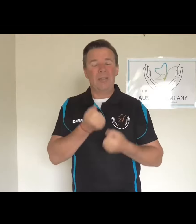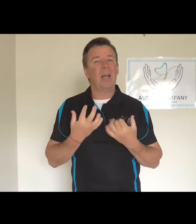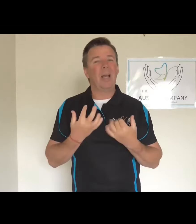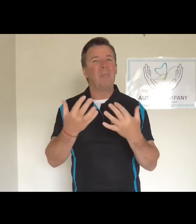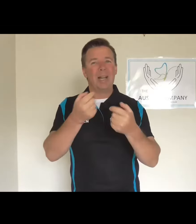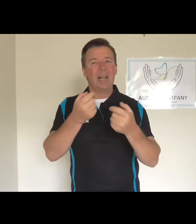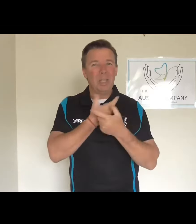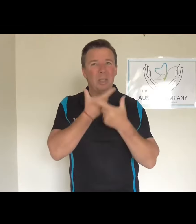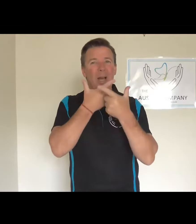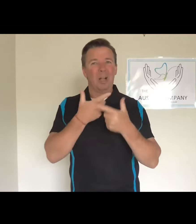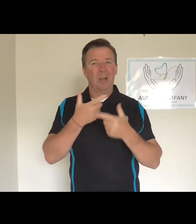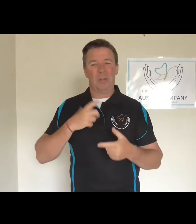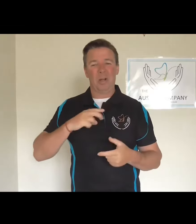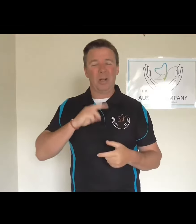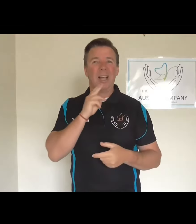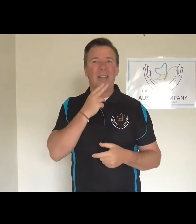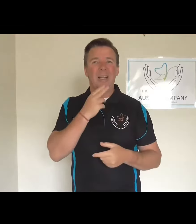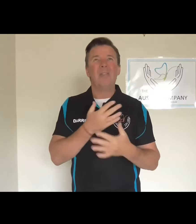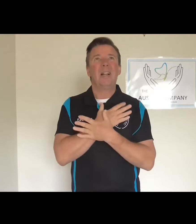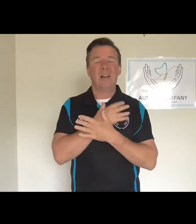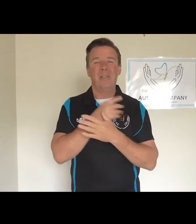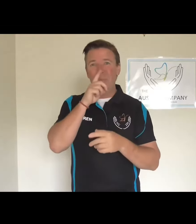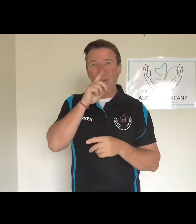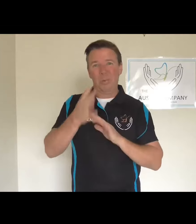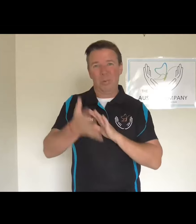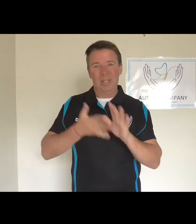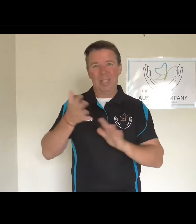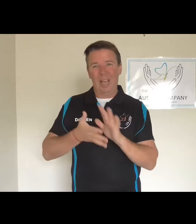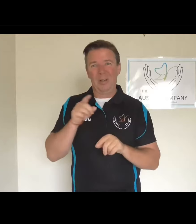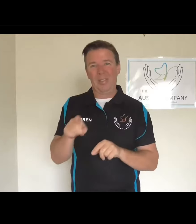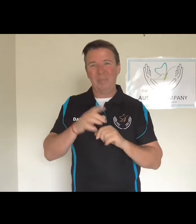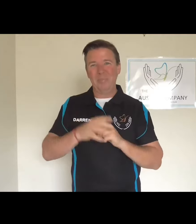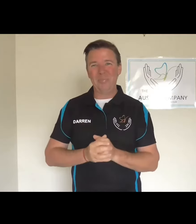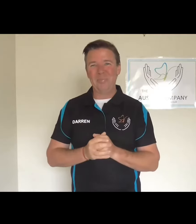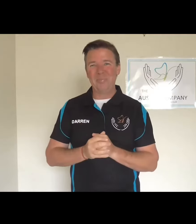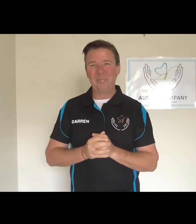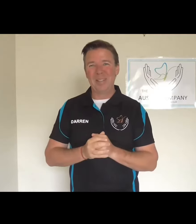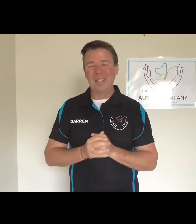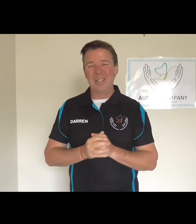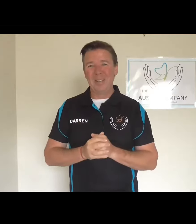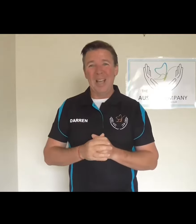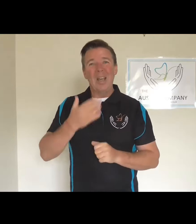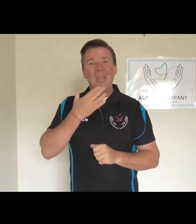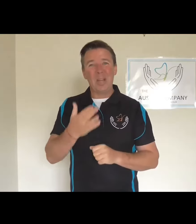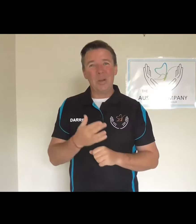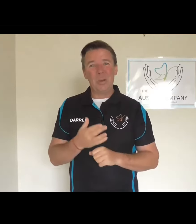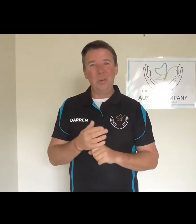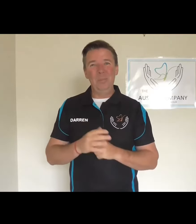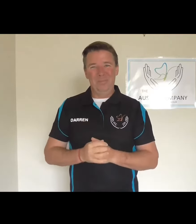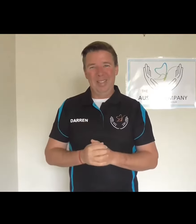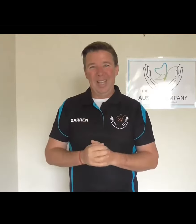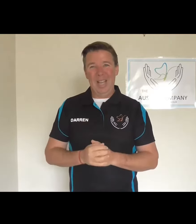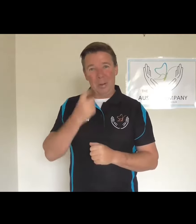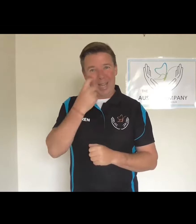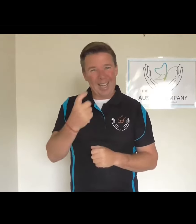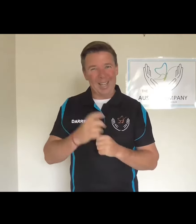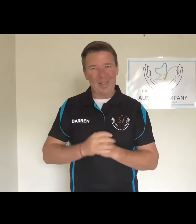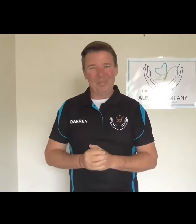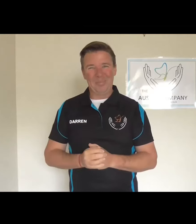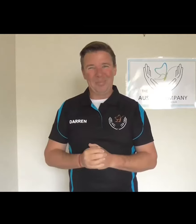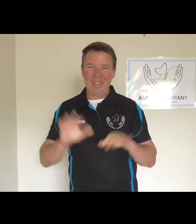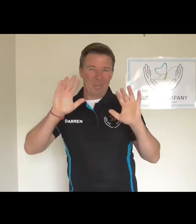will receive many smiles because I deaf love people signing to them. Thank you